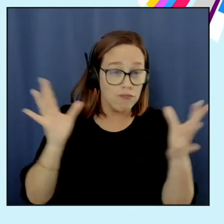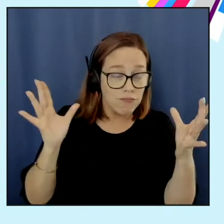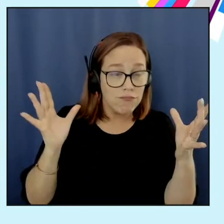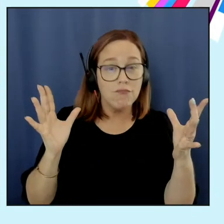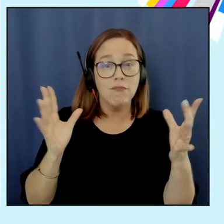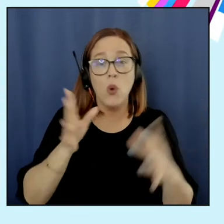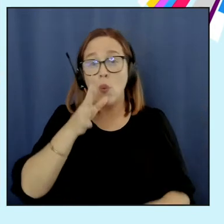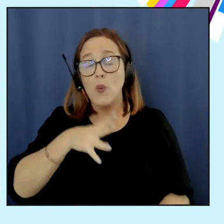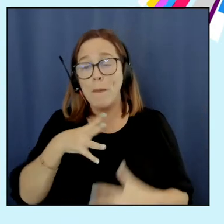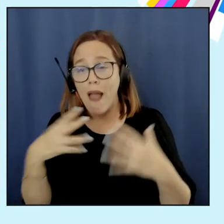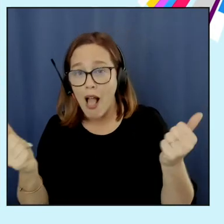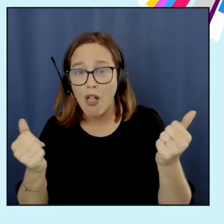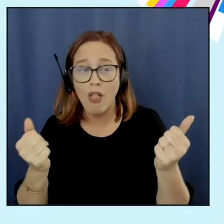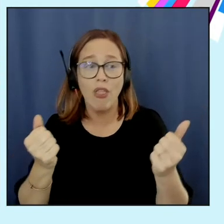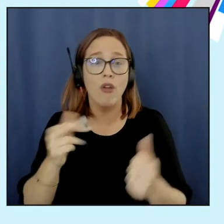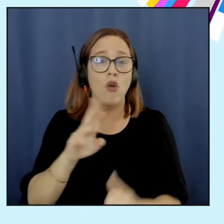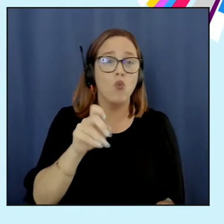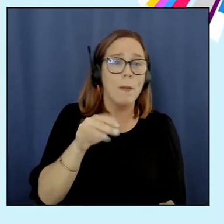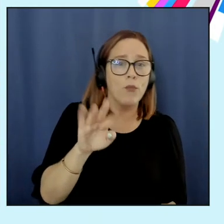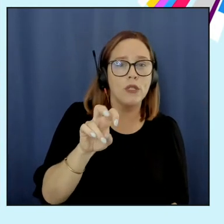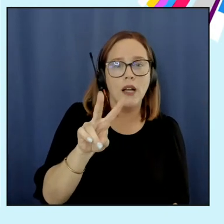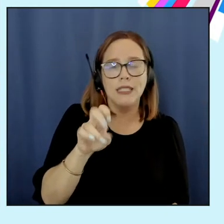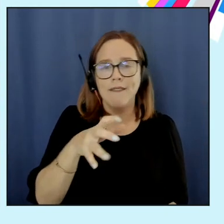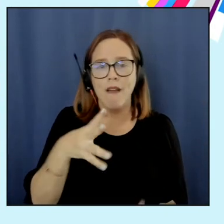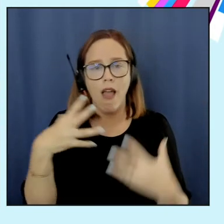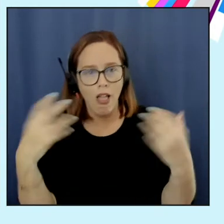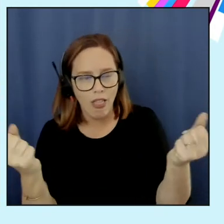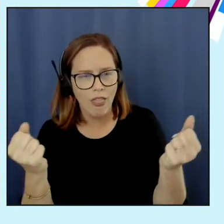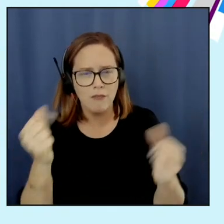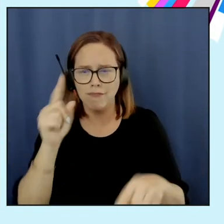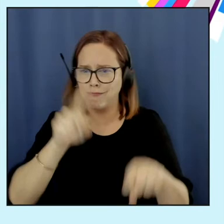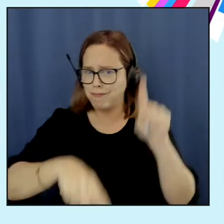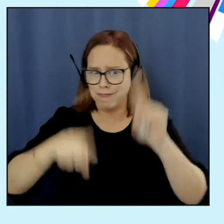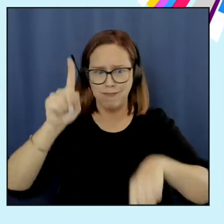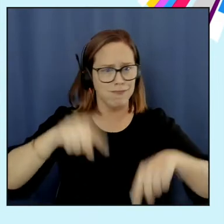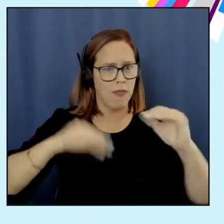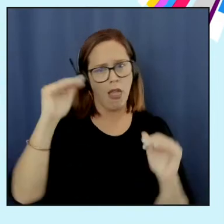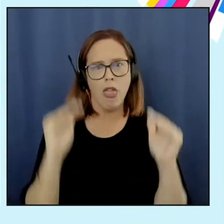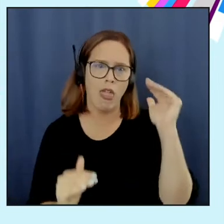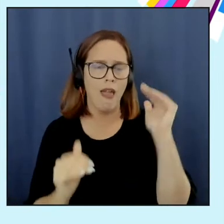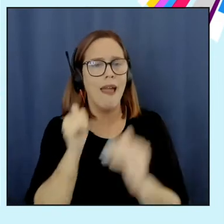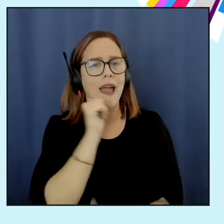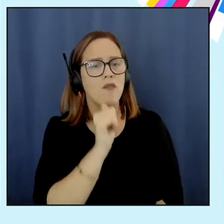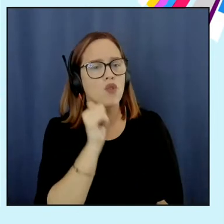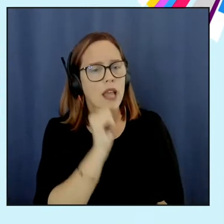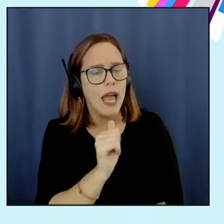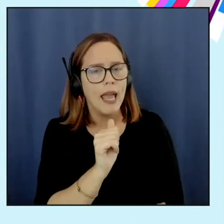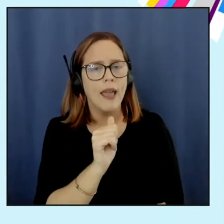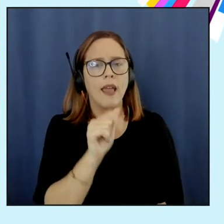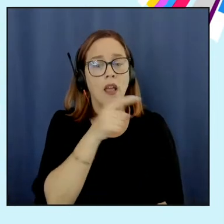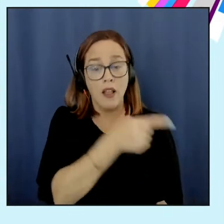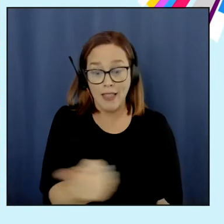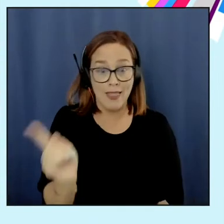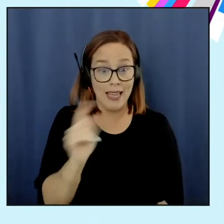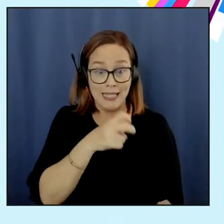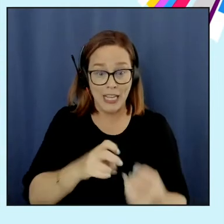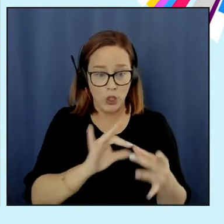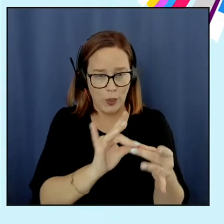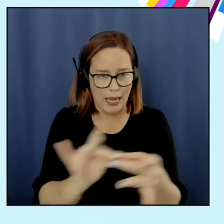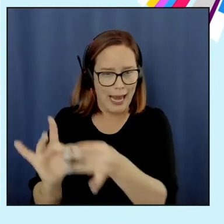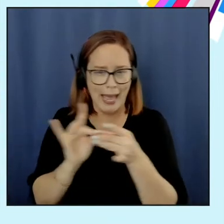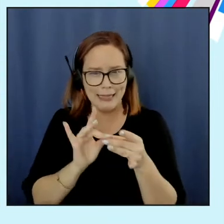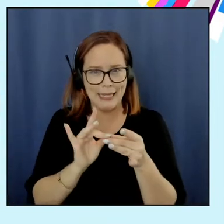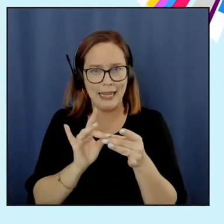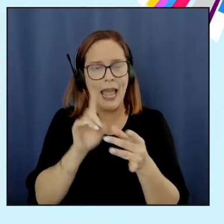health, injustices that we see every day. All of these issues are connected, and to solve them, we need to have a coordinated global